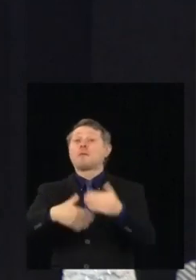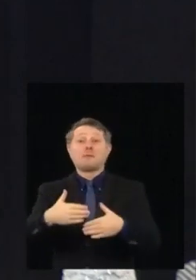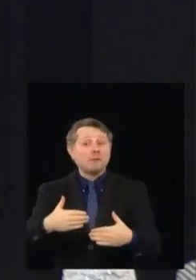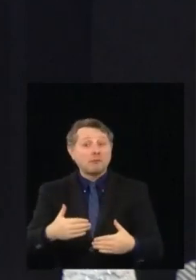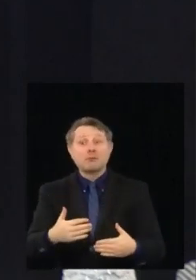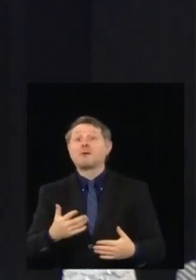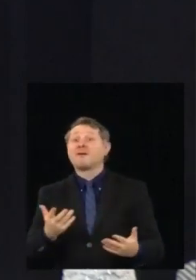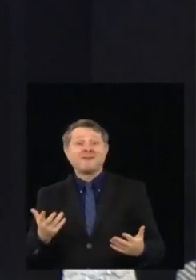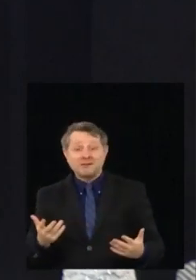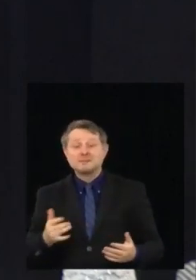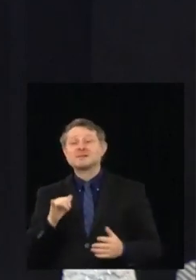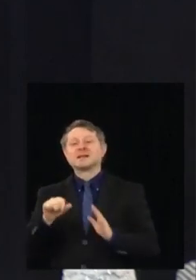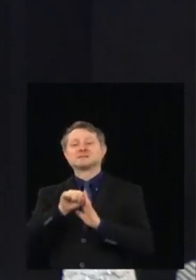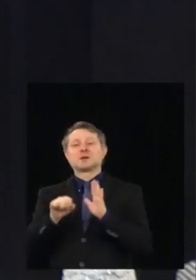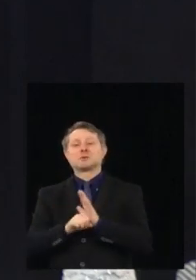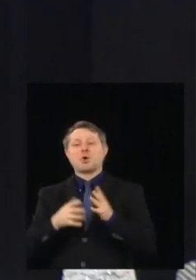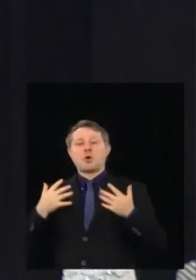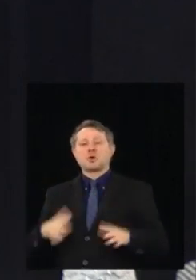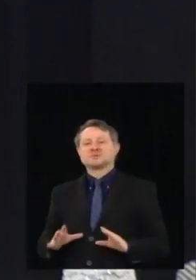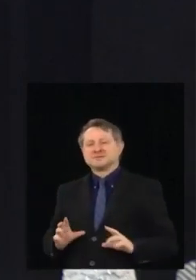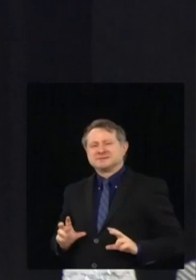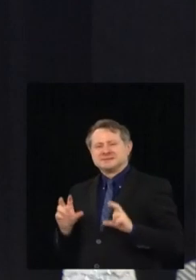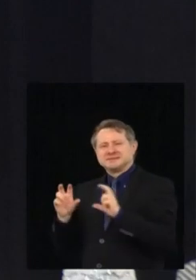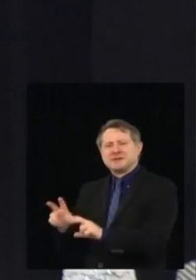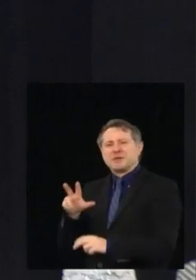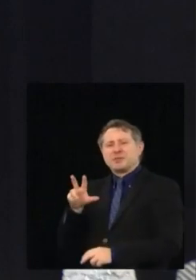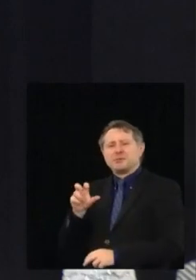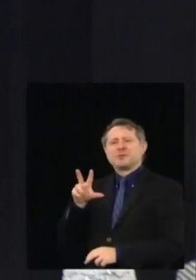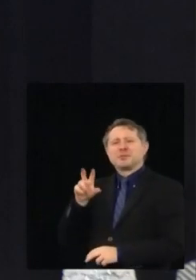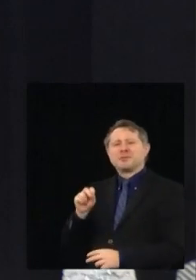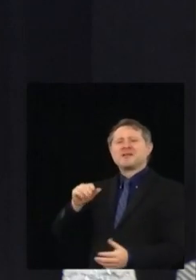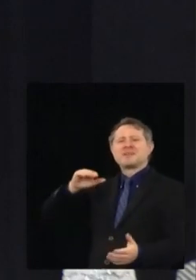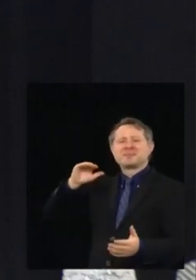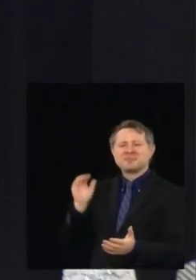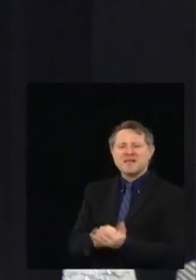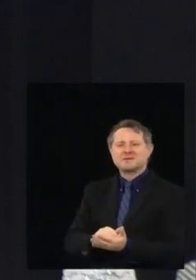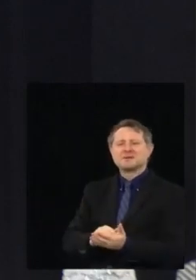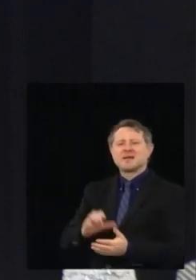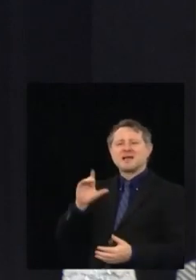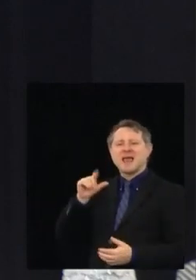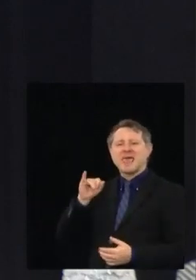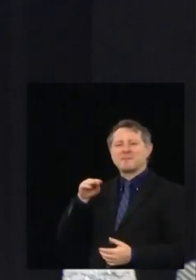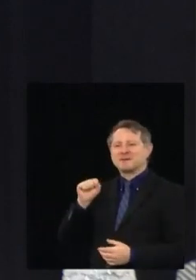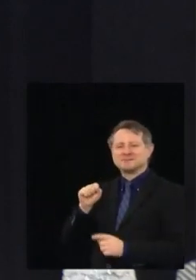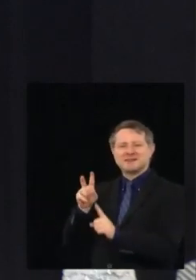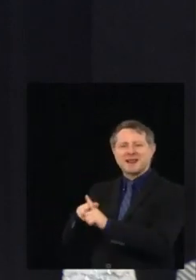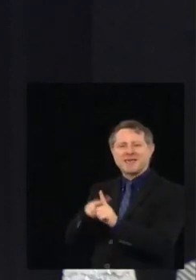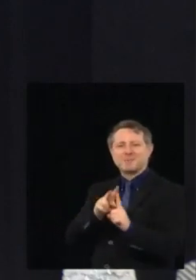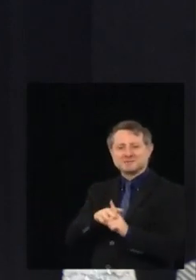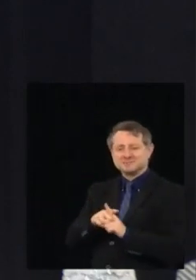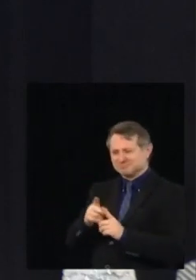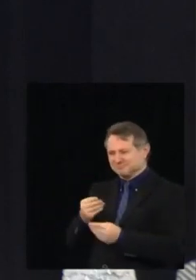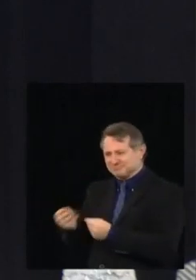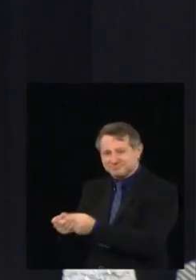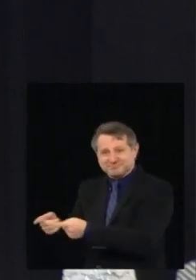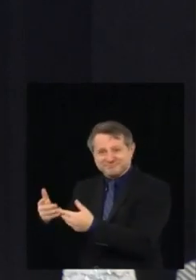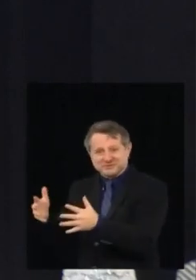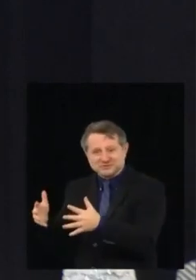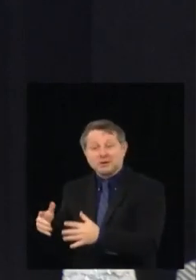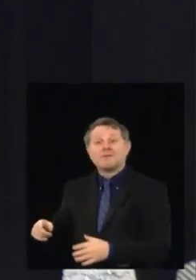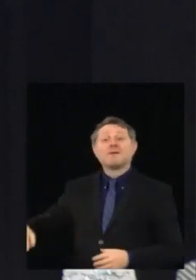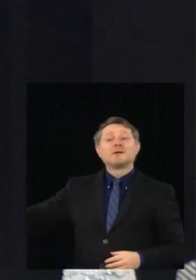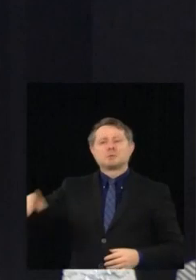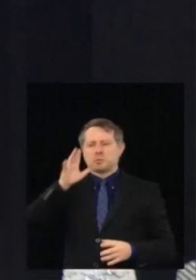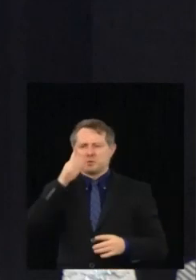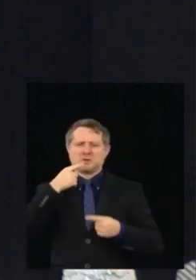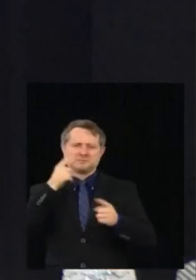paid out 330,000 of those claims. So we are making tremendous progress. The Department of Labor is going to have an announcement later today on the forfeiture